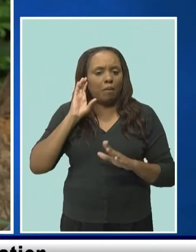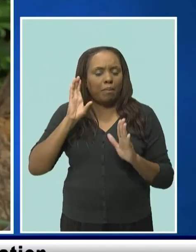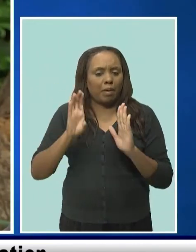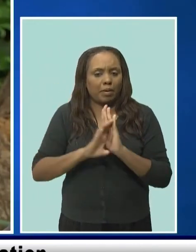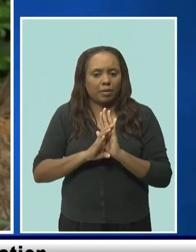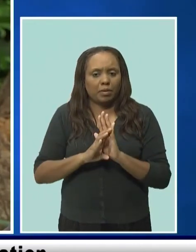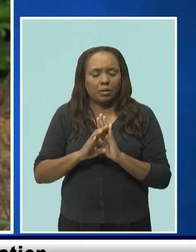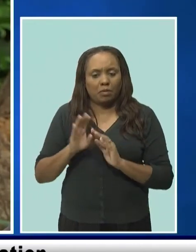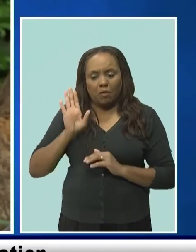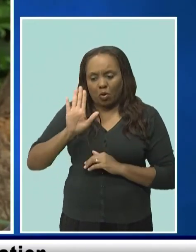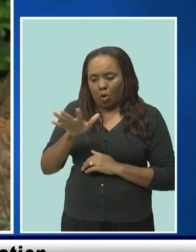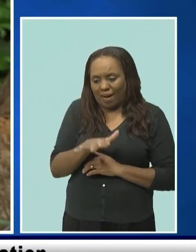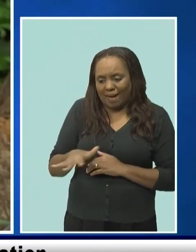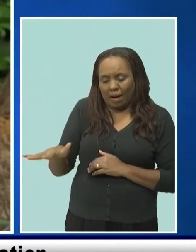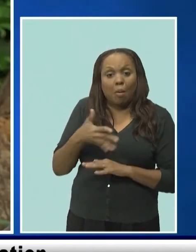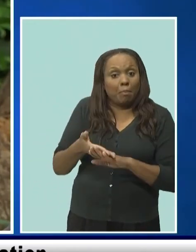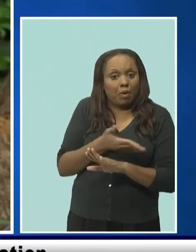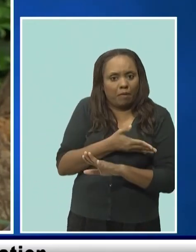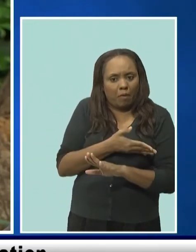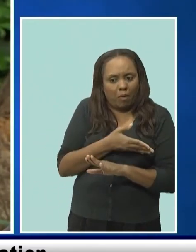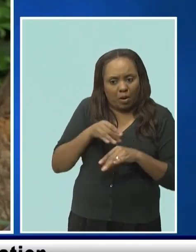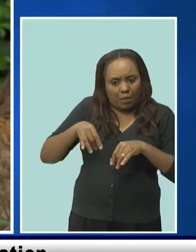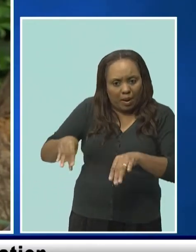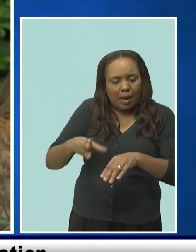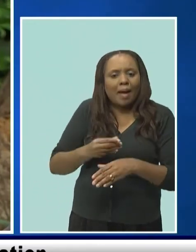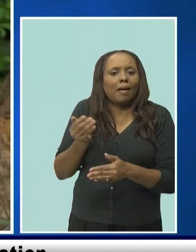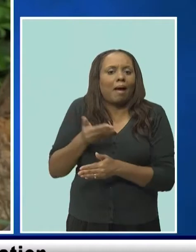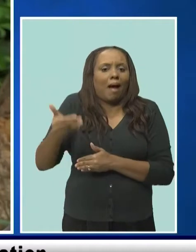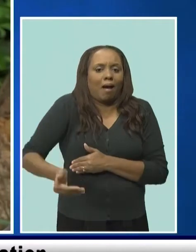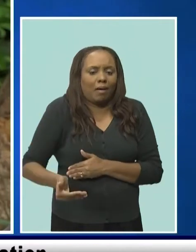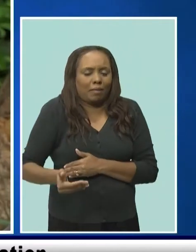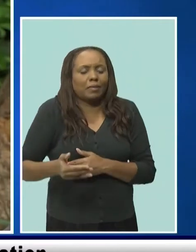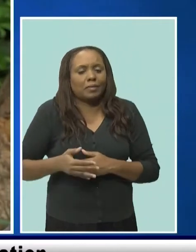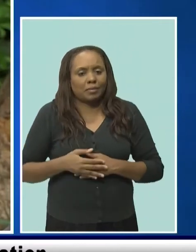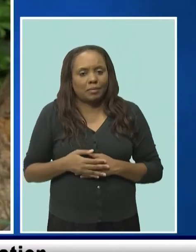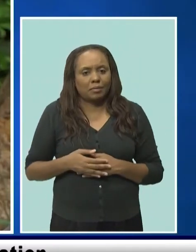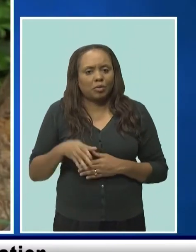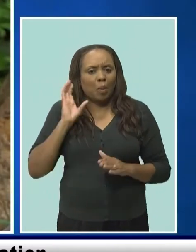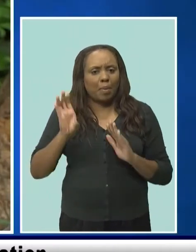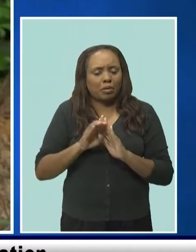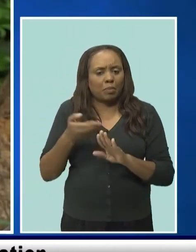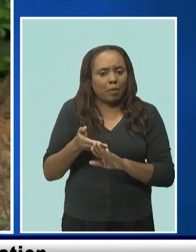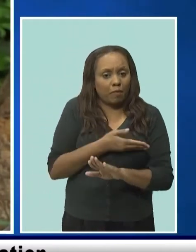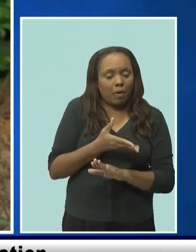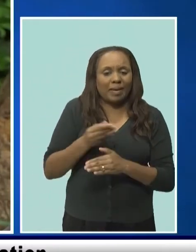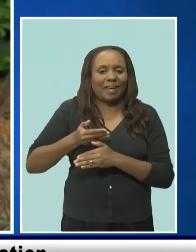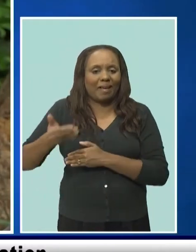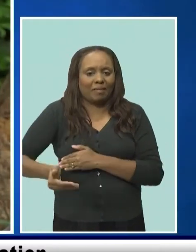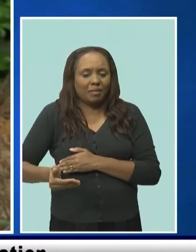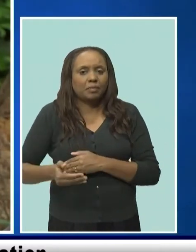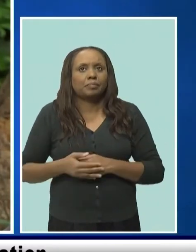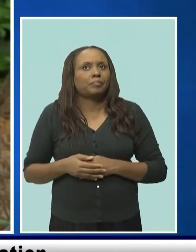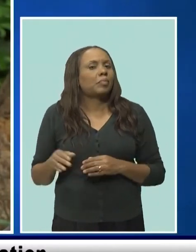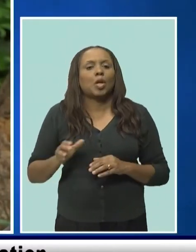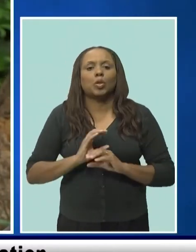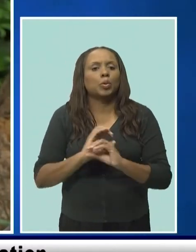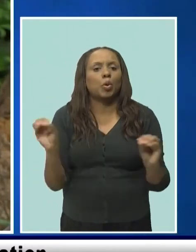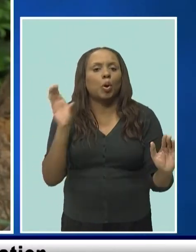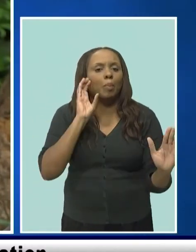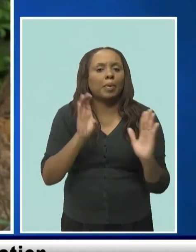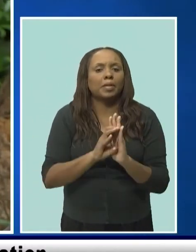the area before and after planting. And no photos from last